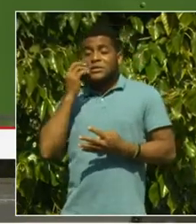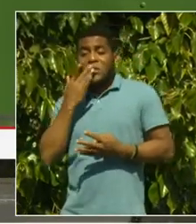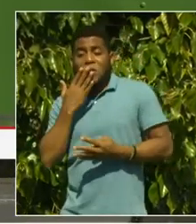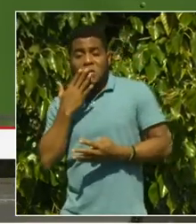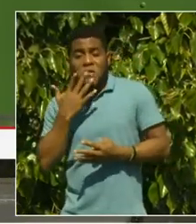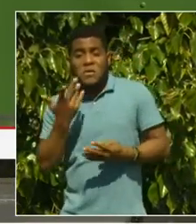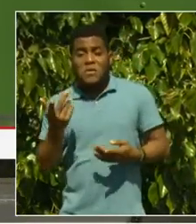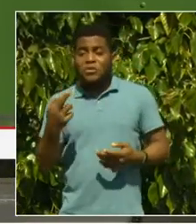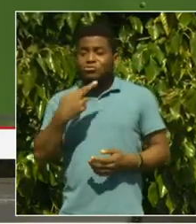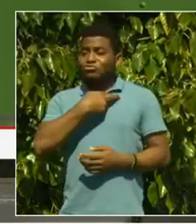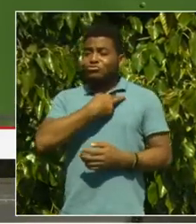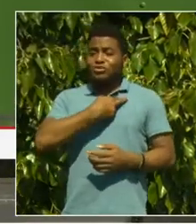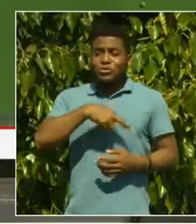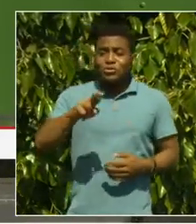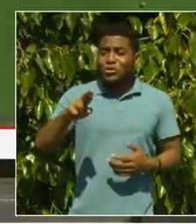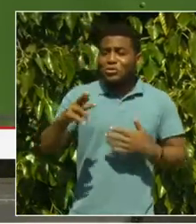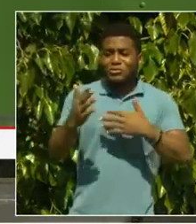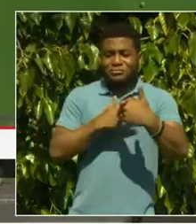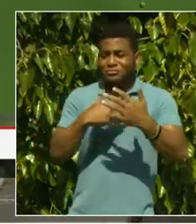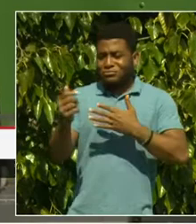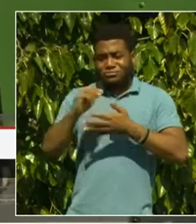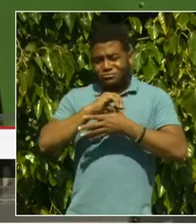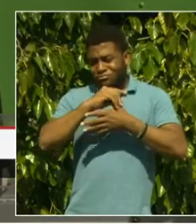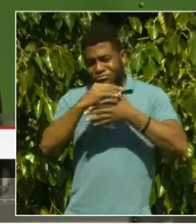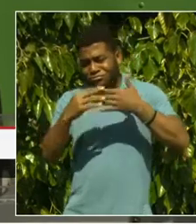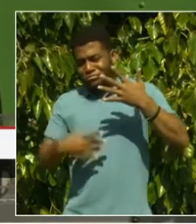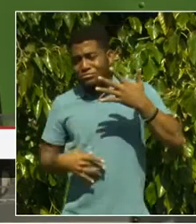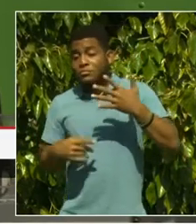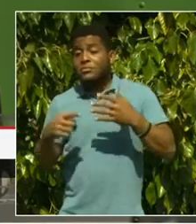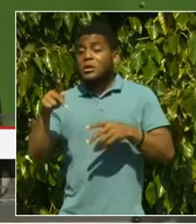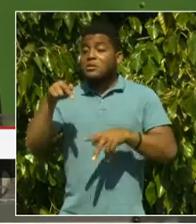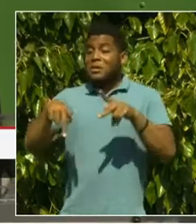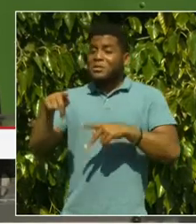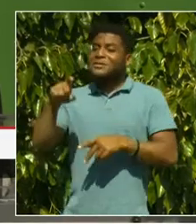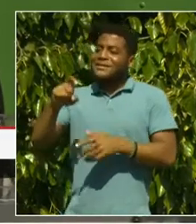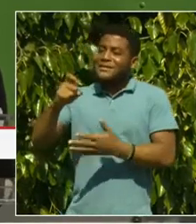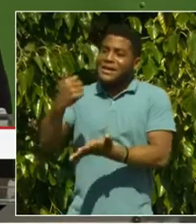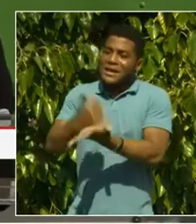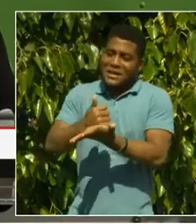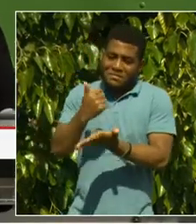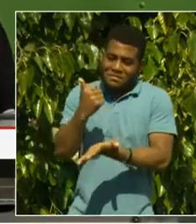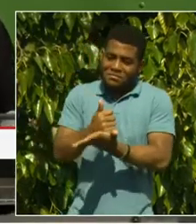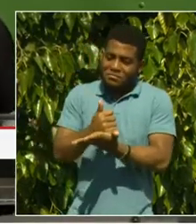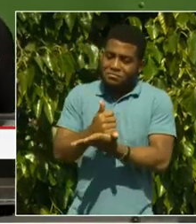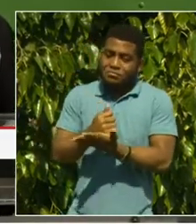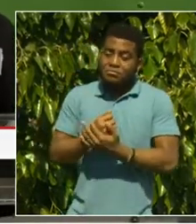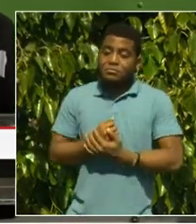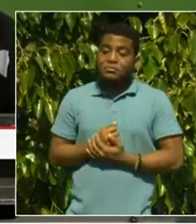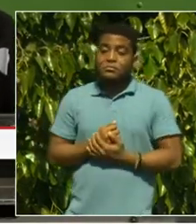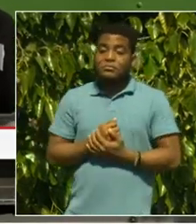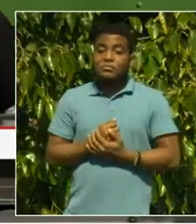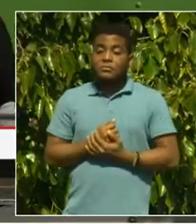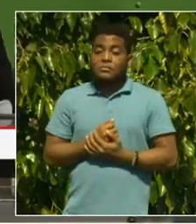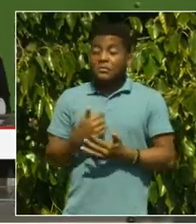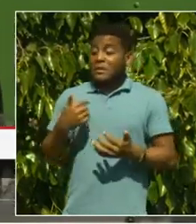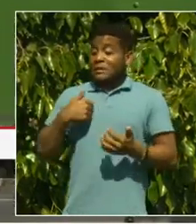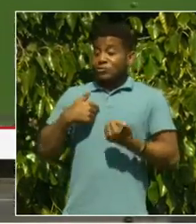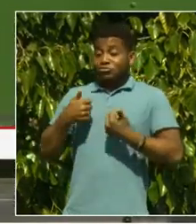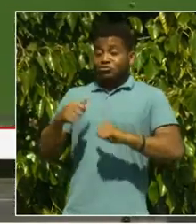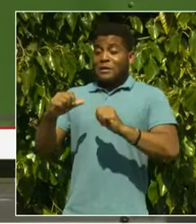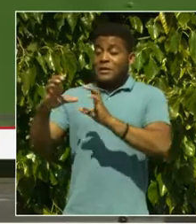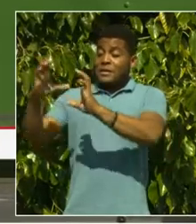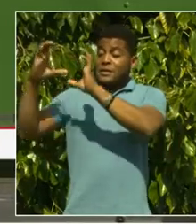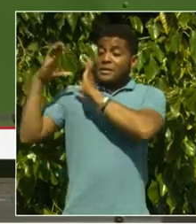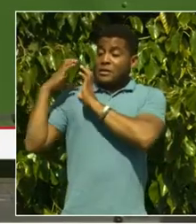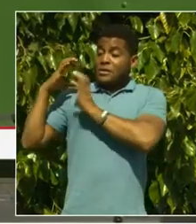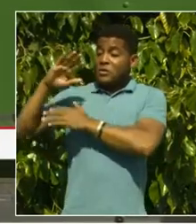Everybody needs a little bit of help. That being said, I tried to do it all myself. I tried to do it all alone.